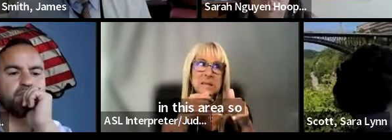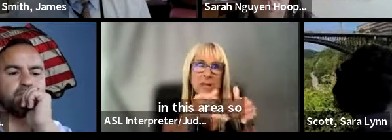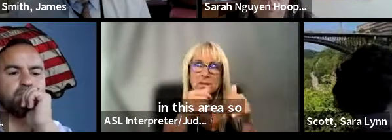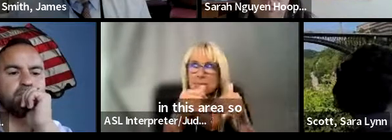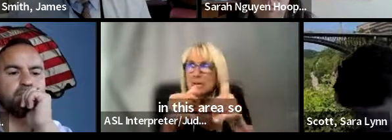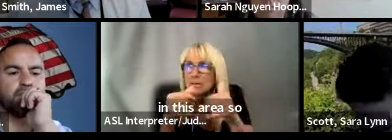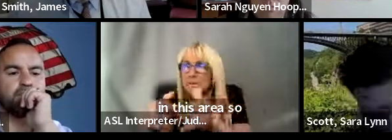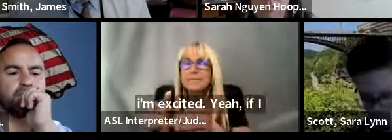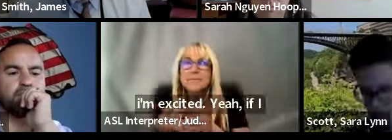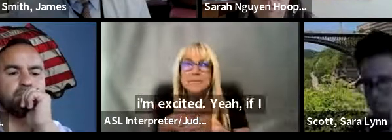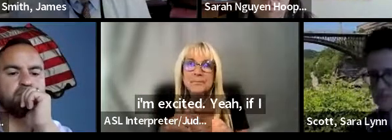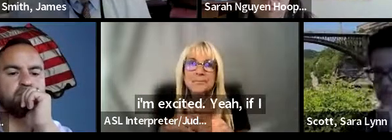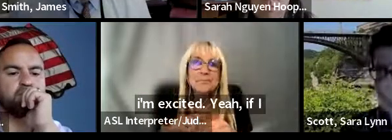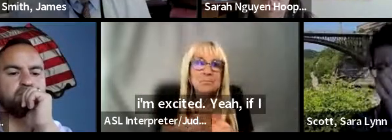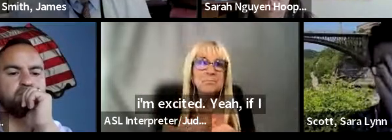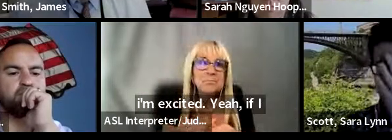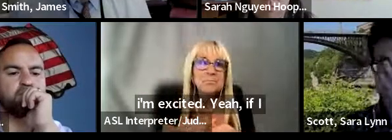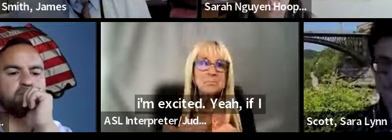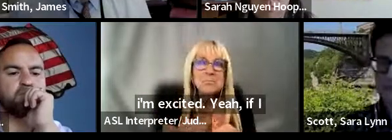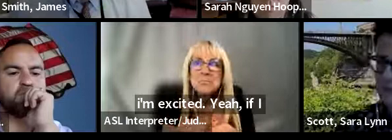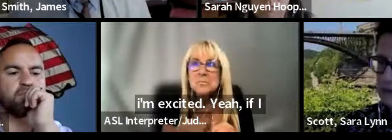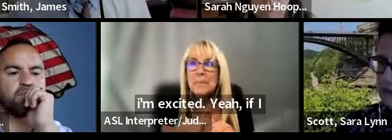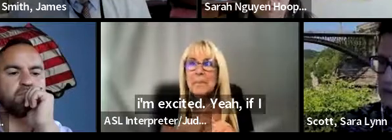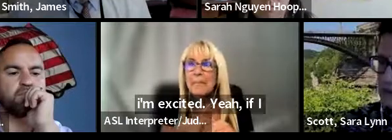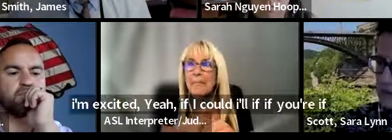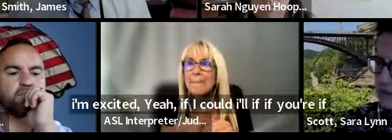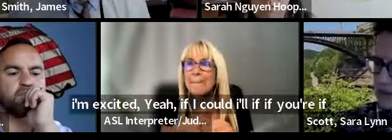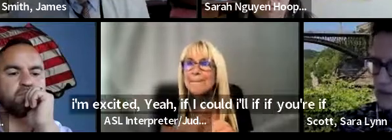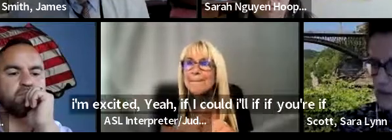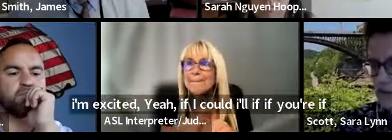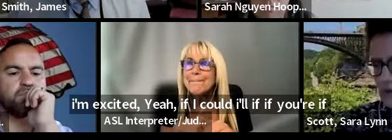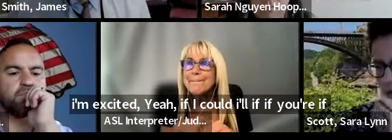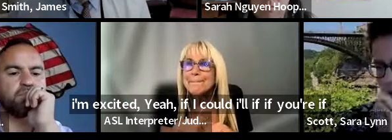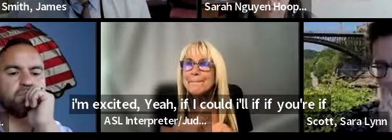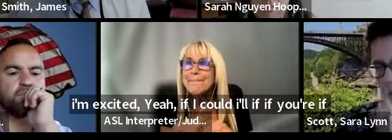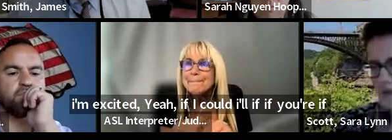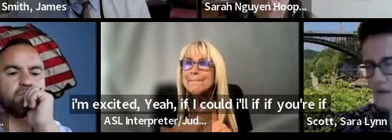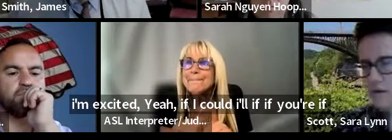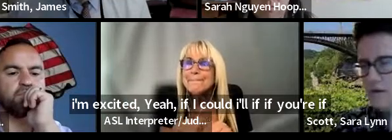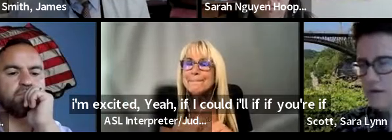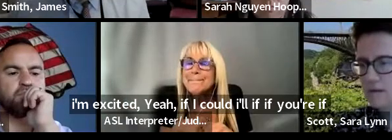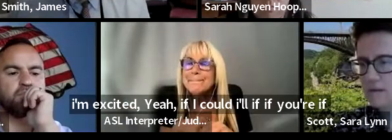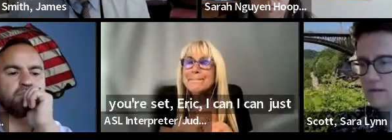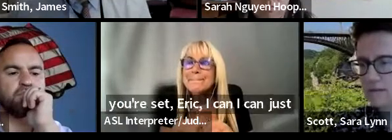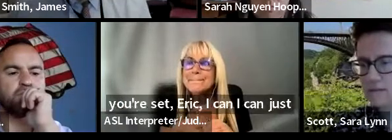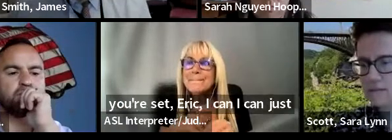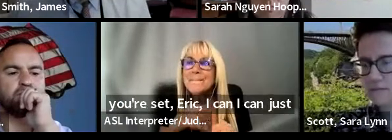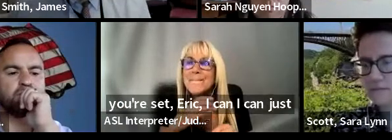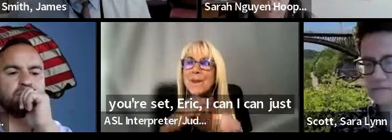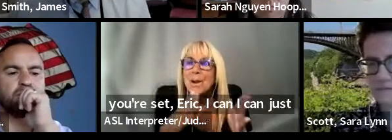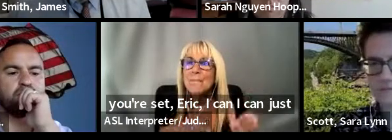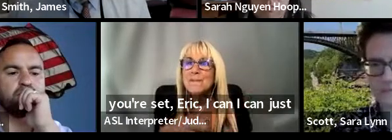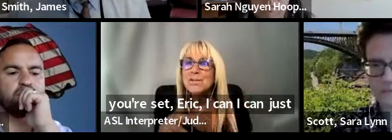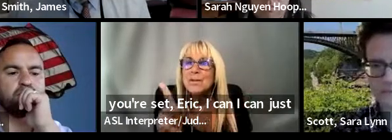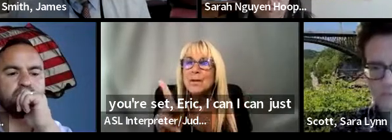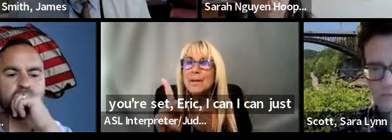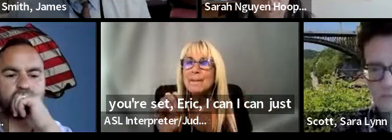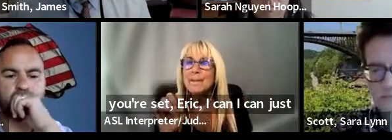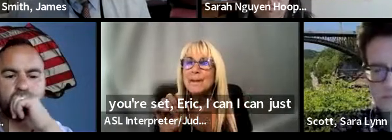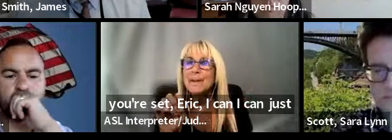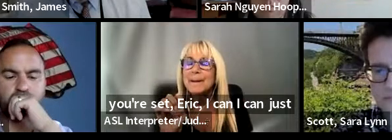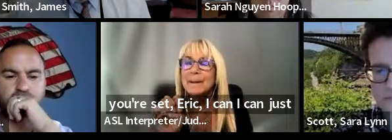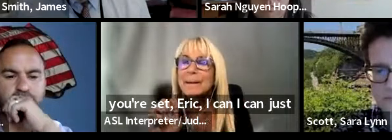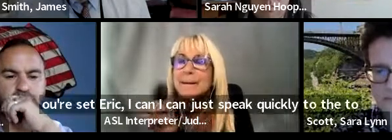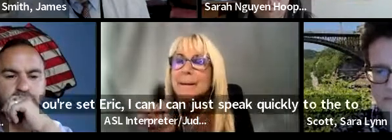Yeah, if I could, if you're set, Eric, I can just speak quickly to the to sort of our ongoing